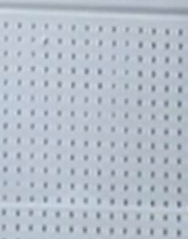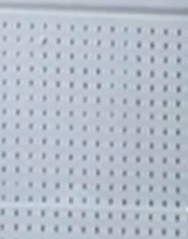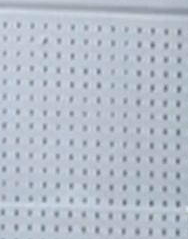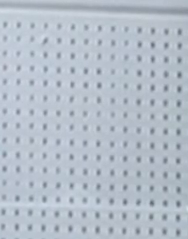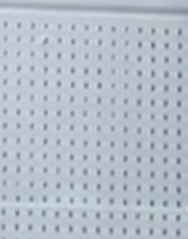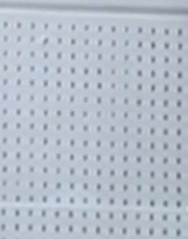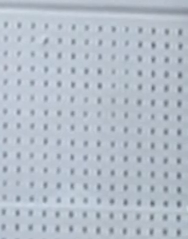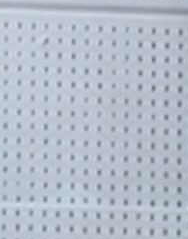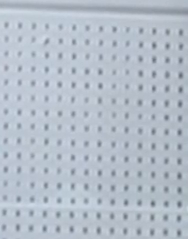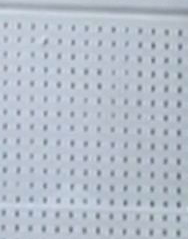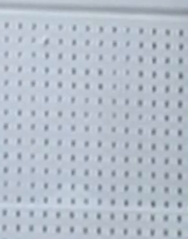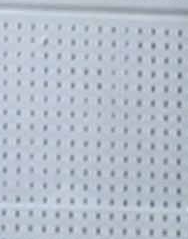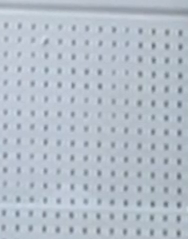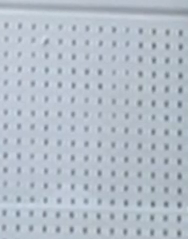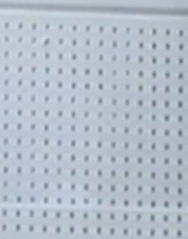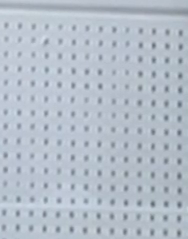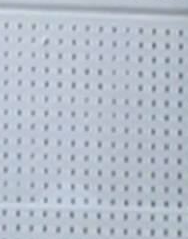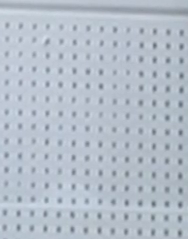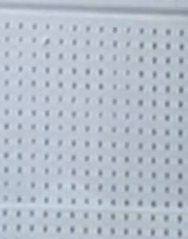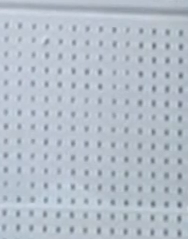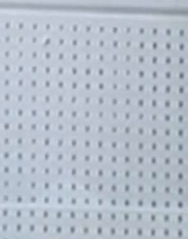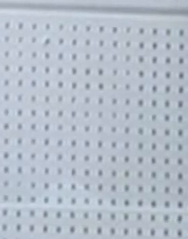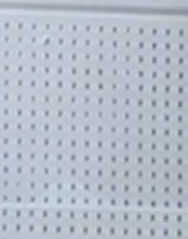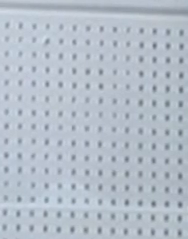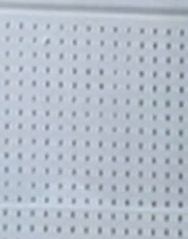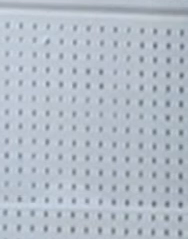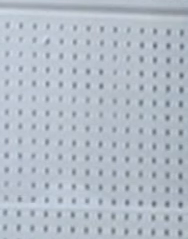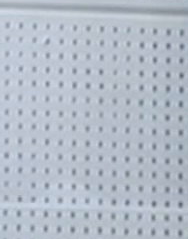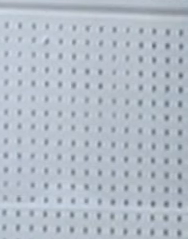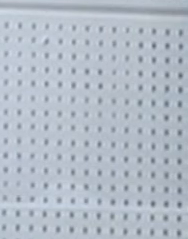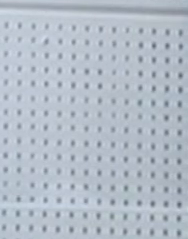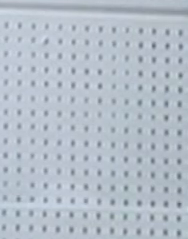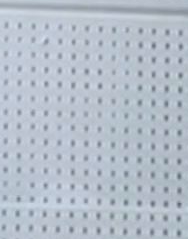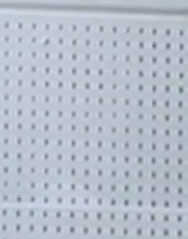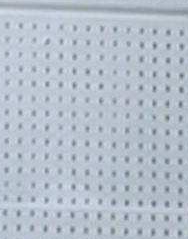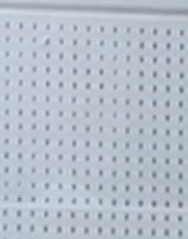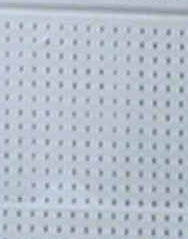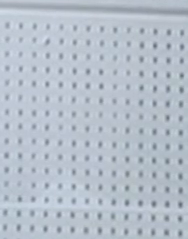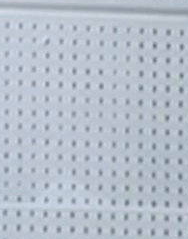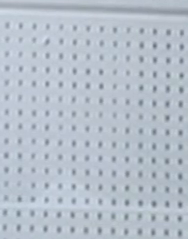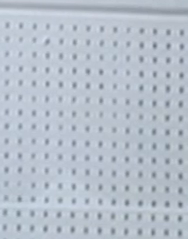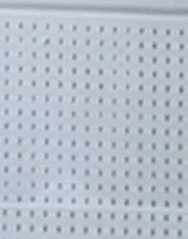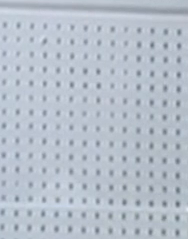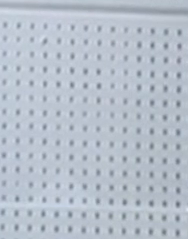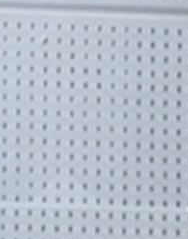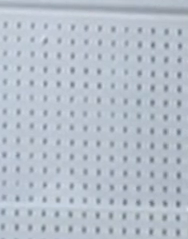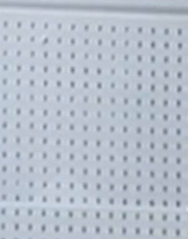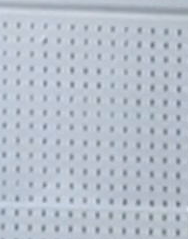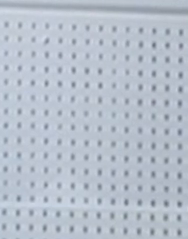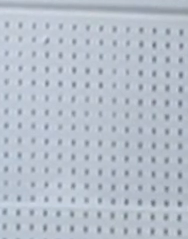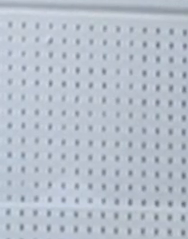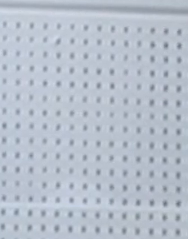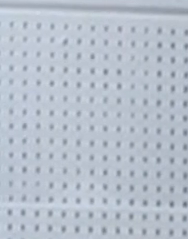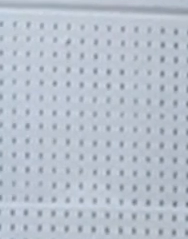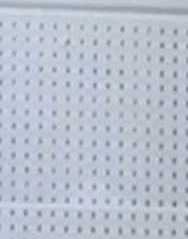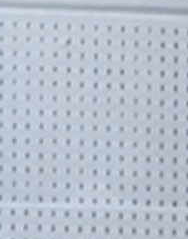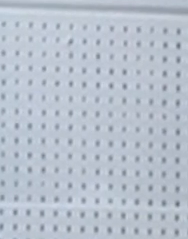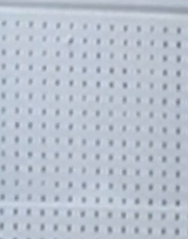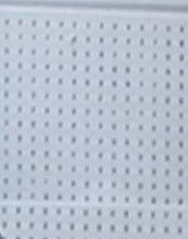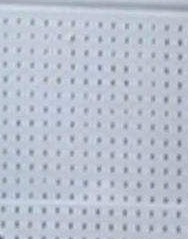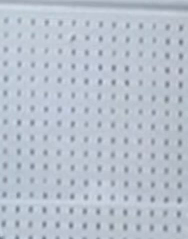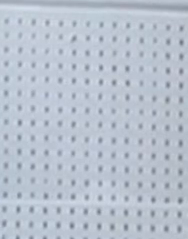to hold a technical application to schedule the issue of the application. We're supposed to bring the 15 minutes.